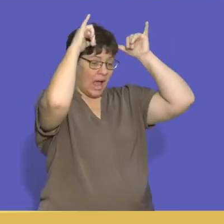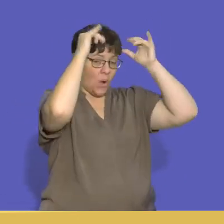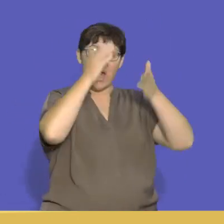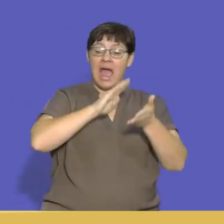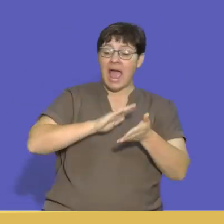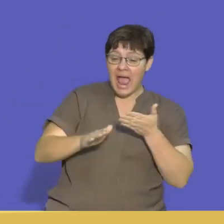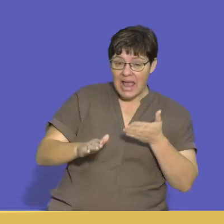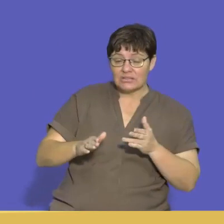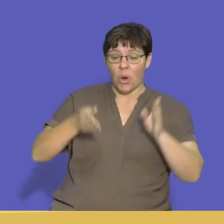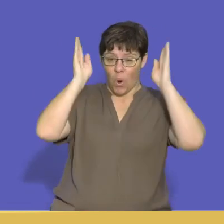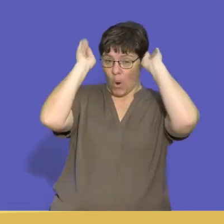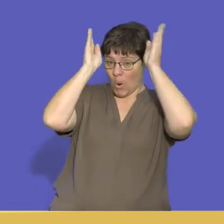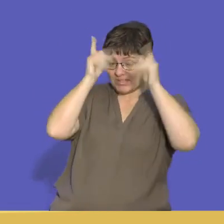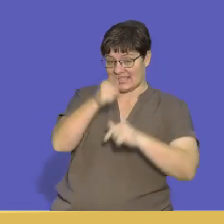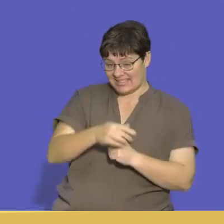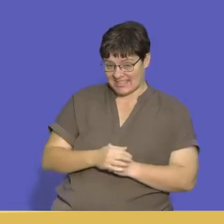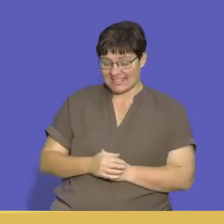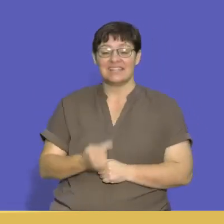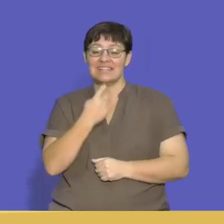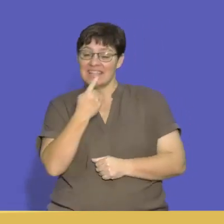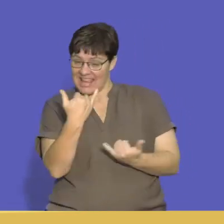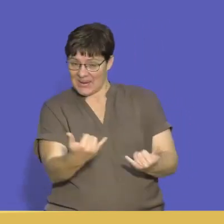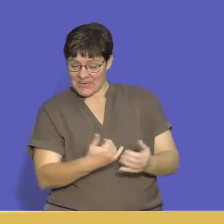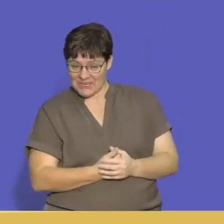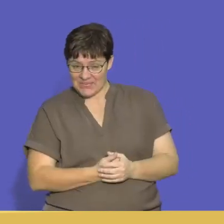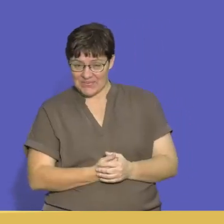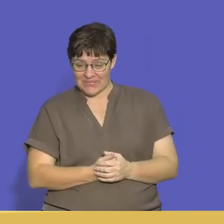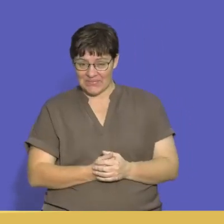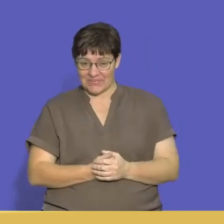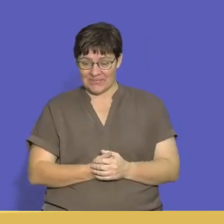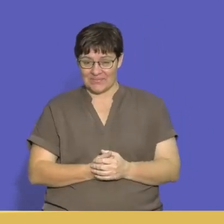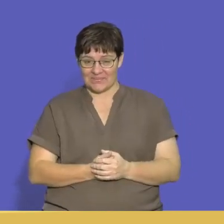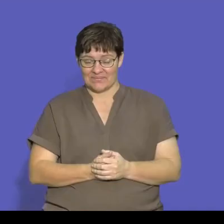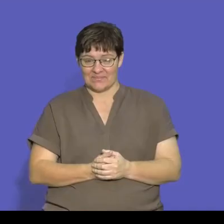a cow and some horses. Say that now.